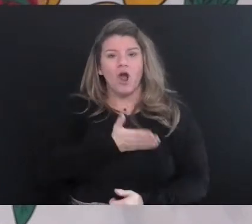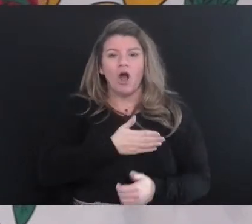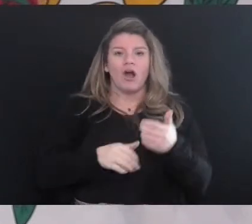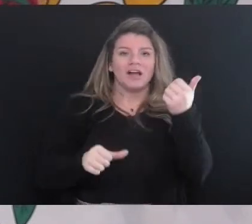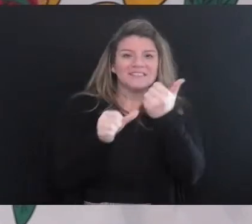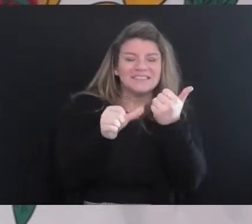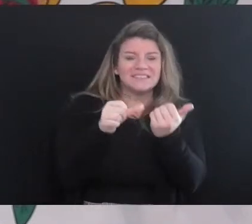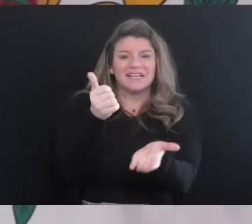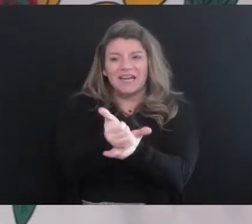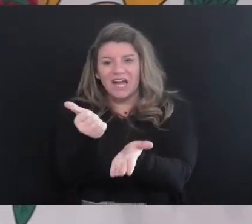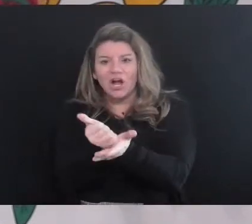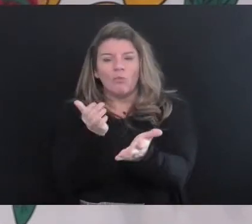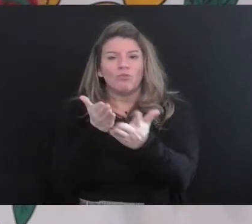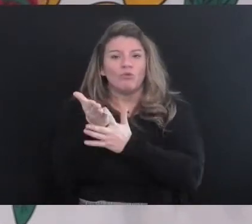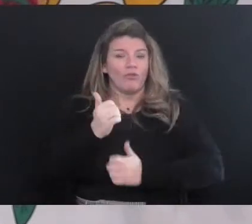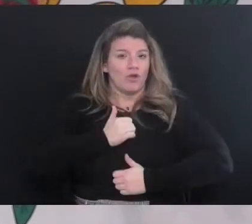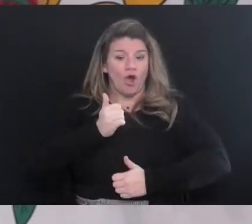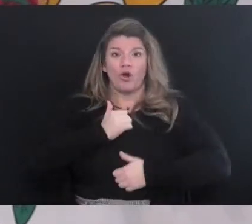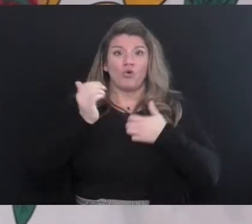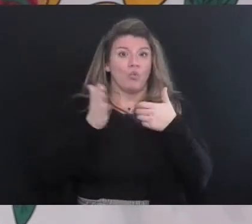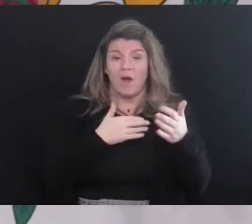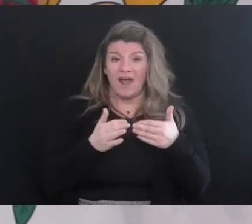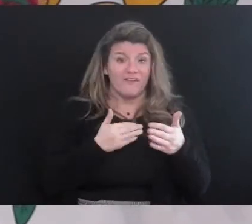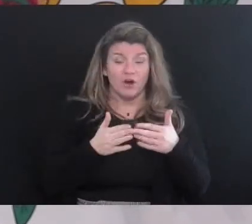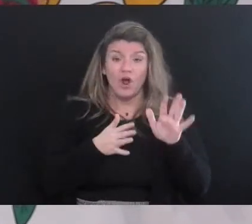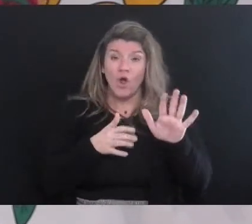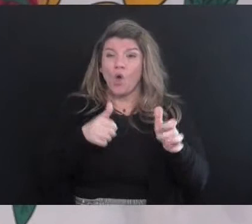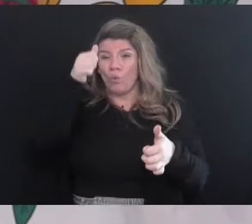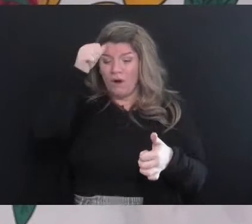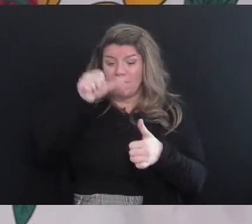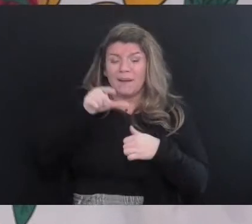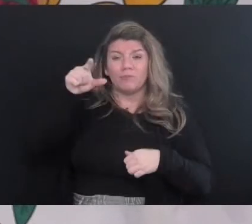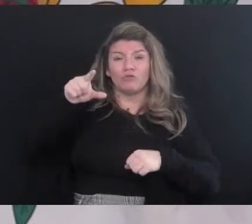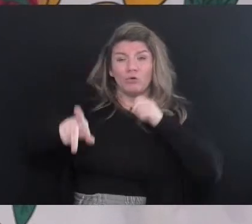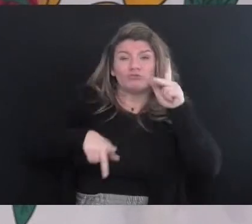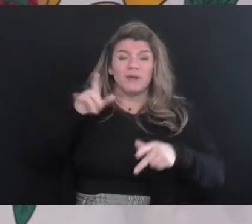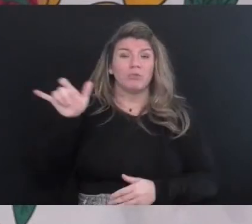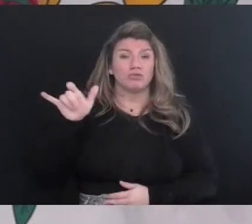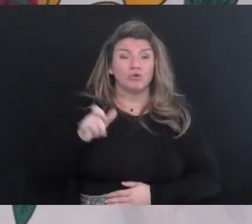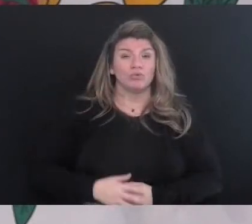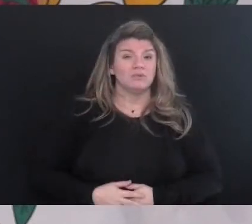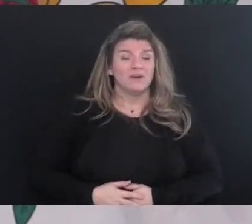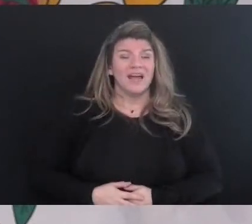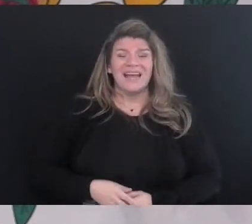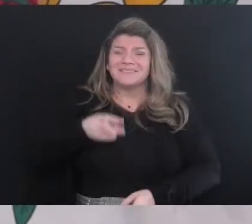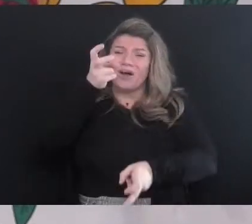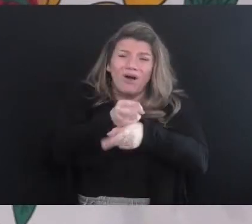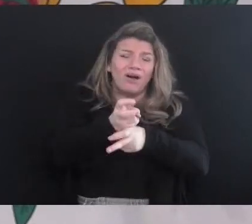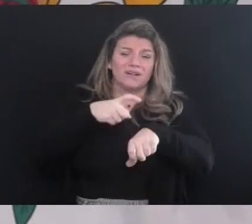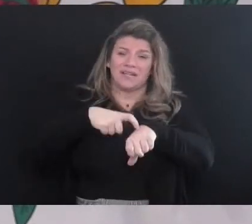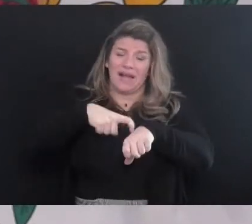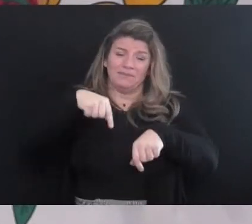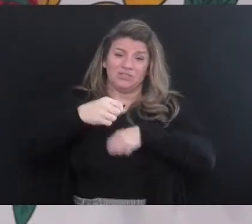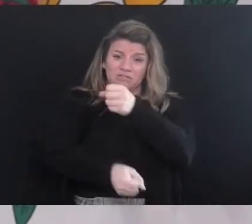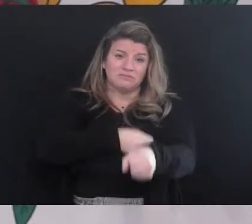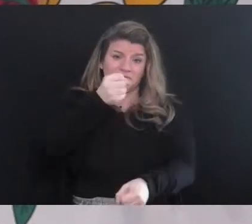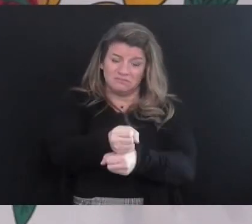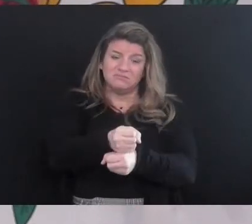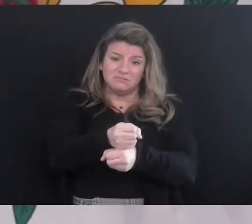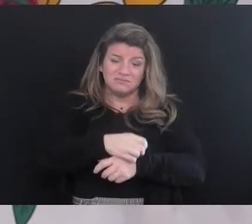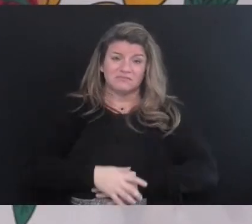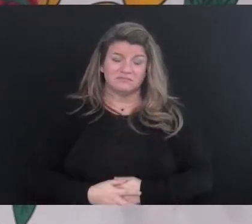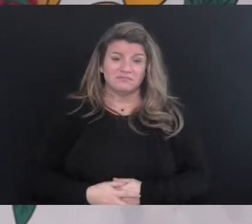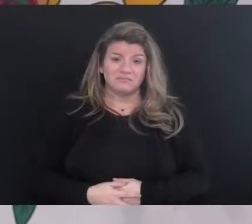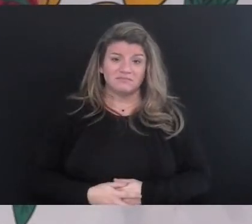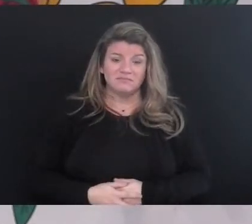through our guard and whatever it may be. You know, remember those folks too. It's a tough time of year, tough time of year.